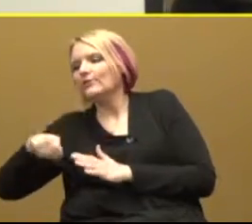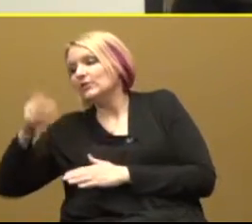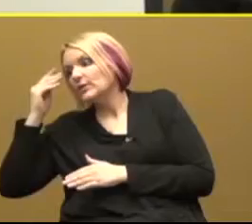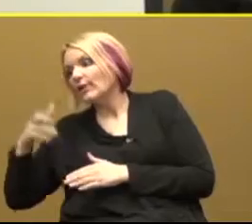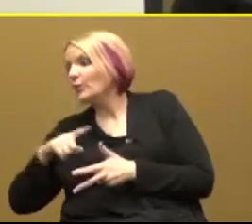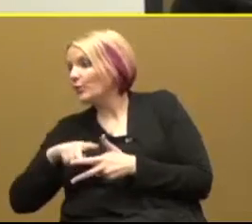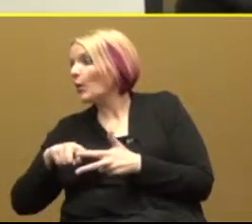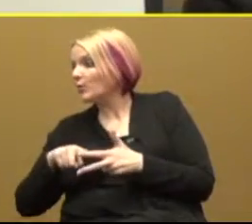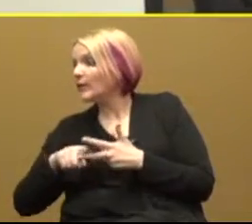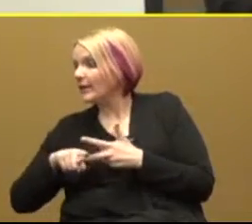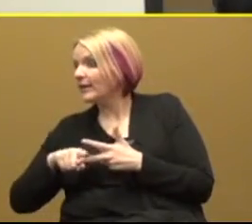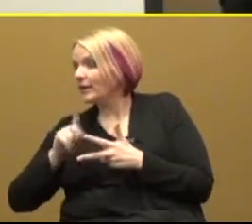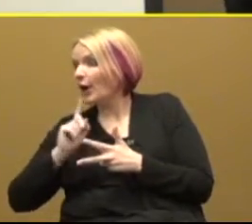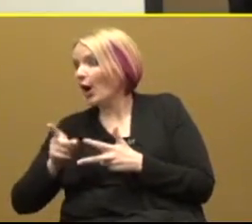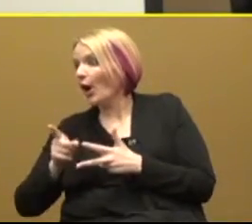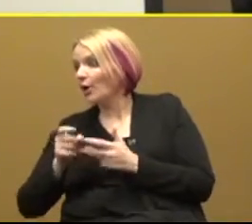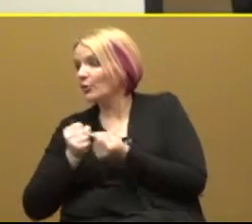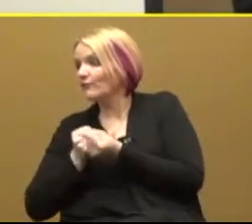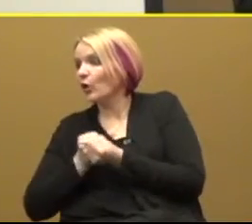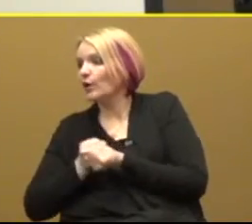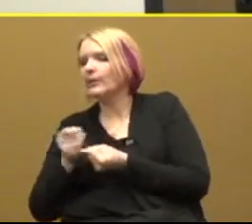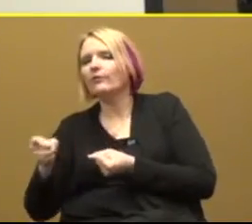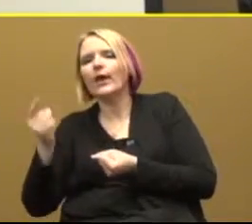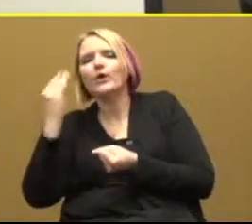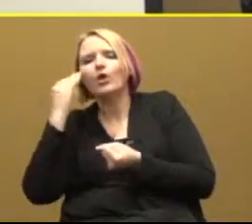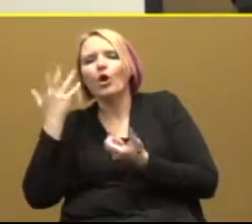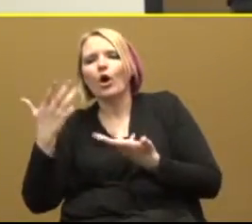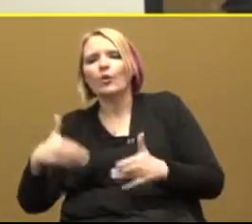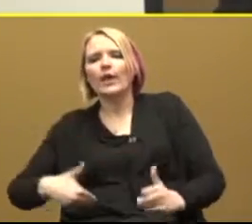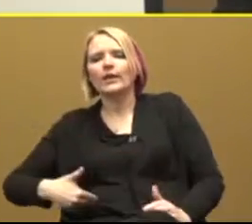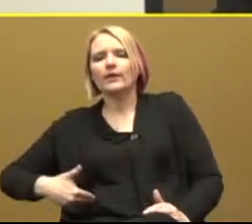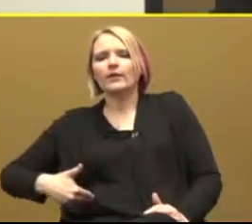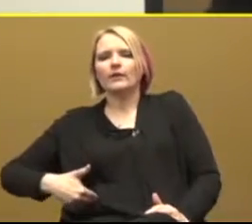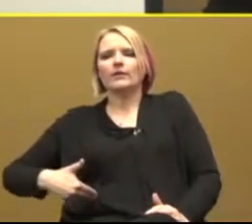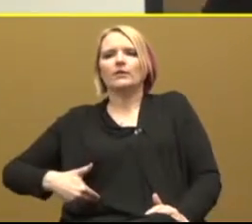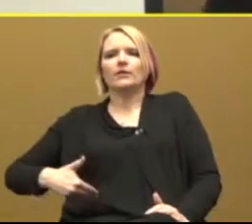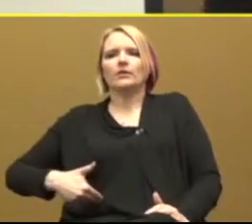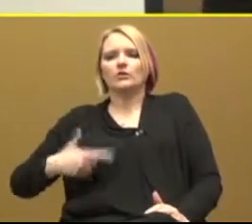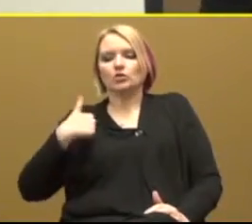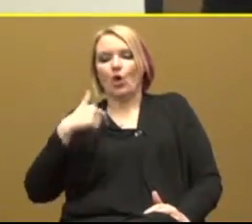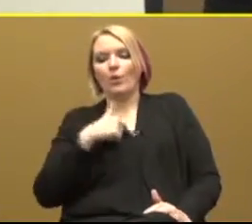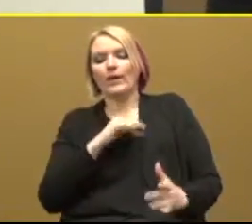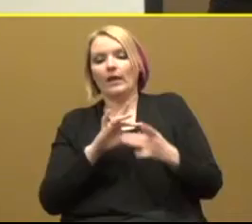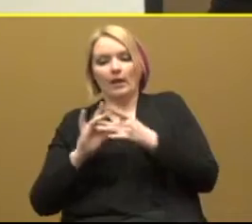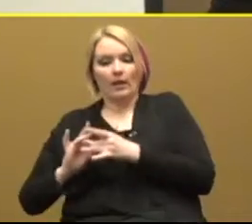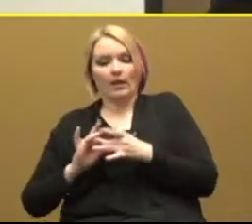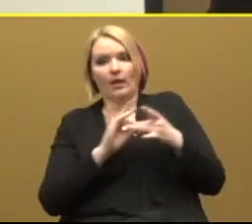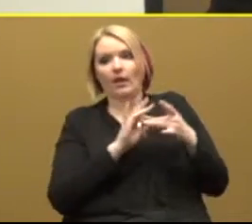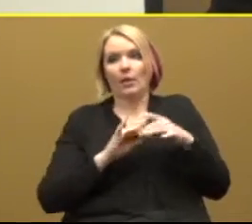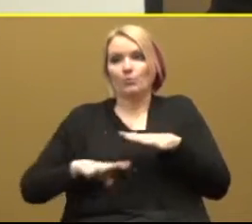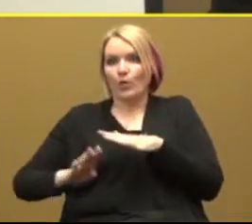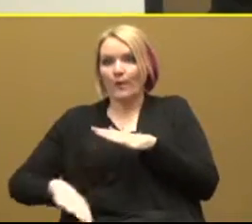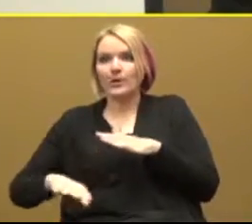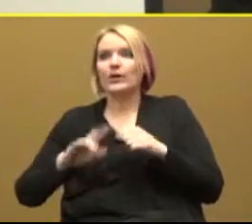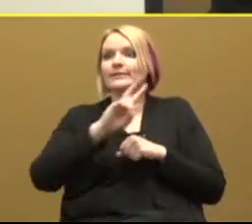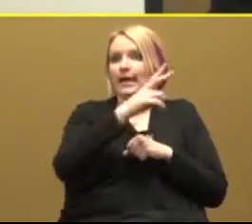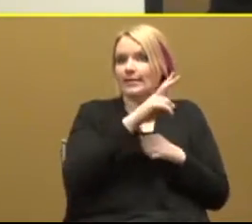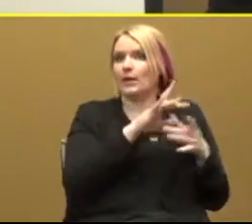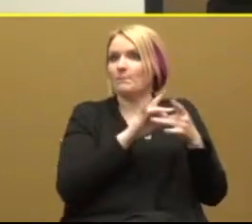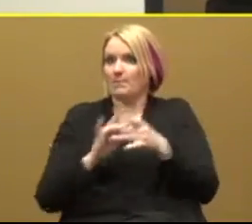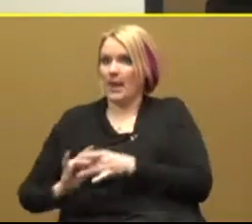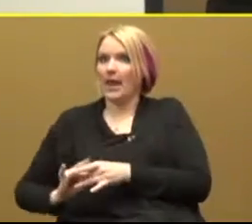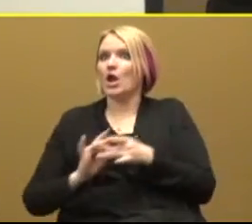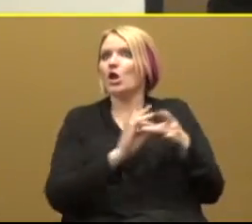It's a biological reinforcement. So we pair primary with secondary. That's like